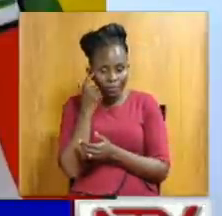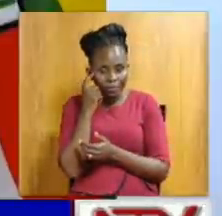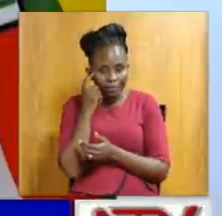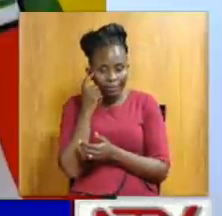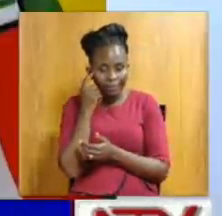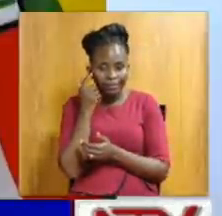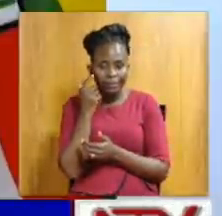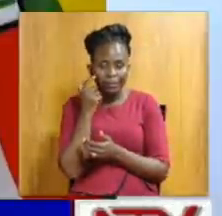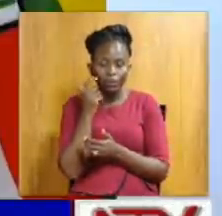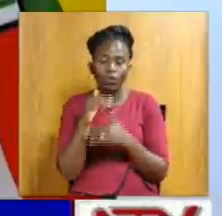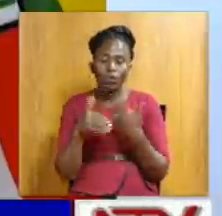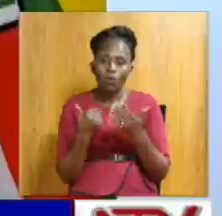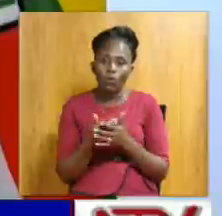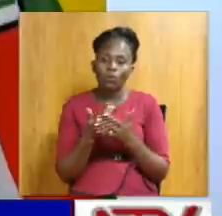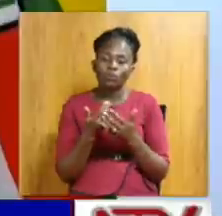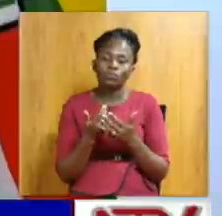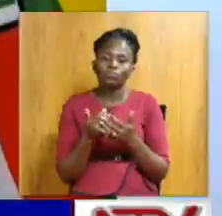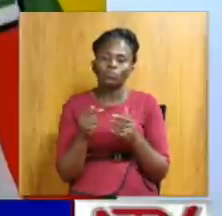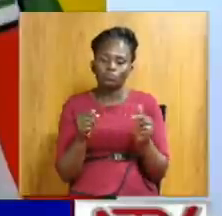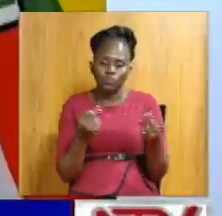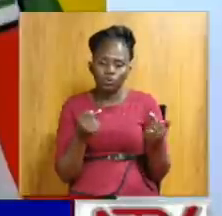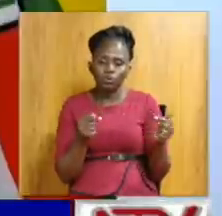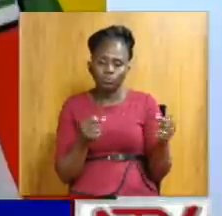their inherited rivalry.